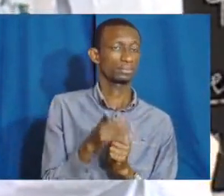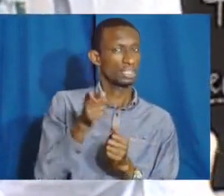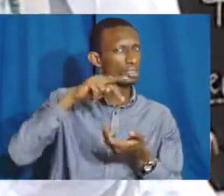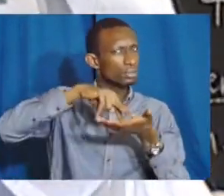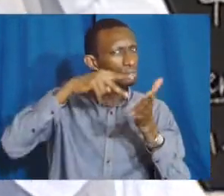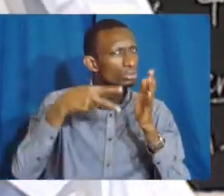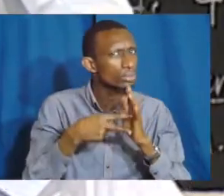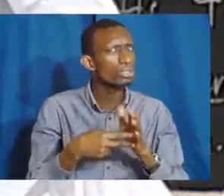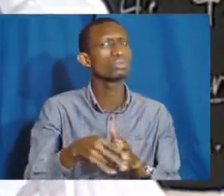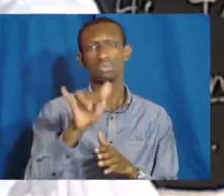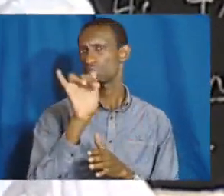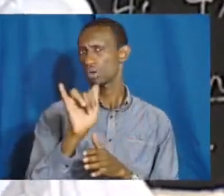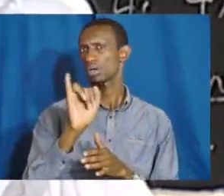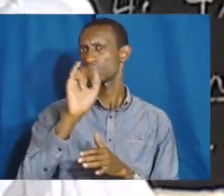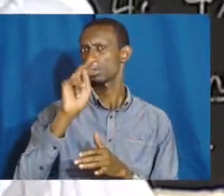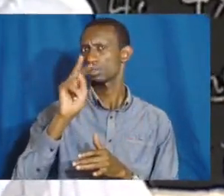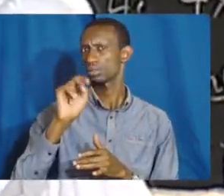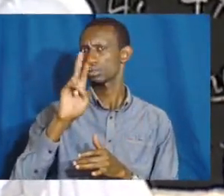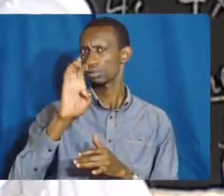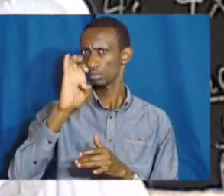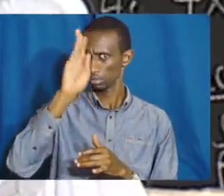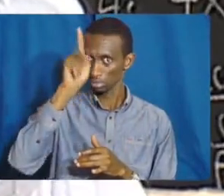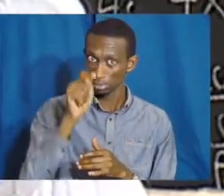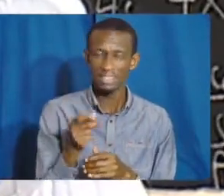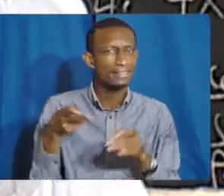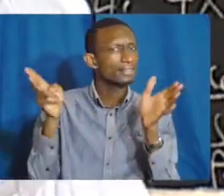means y-intercept is equal to